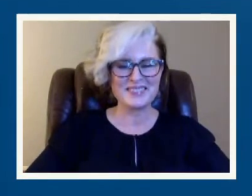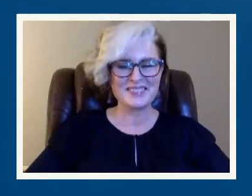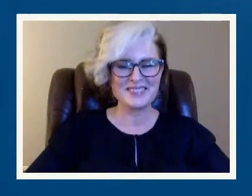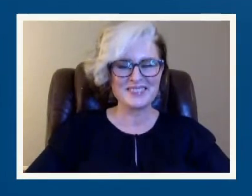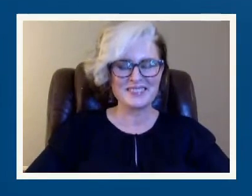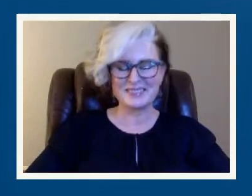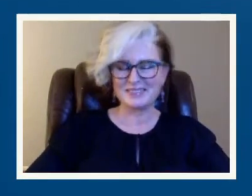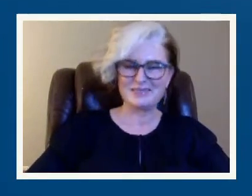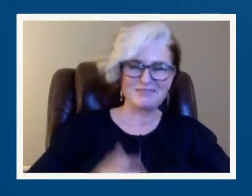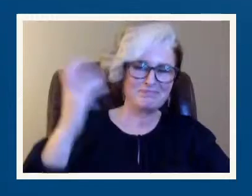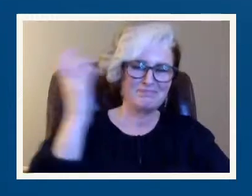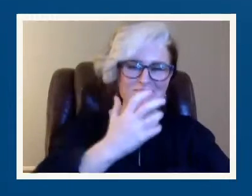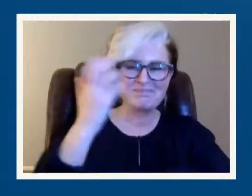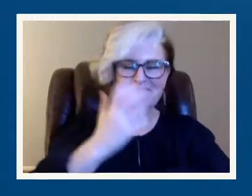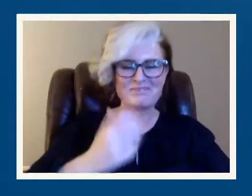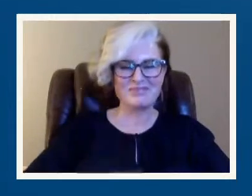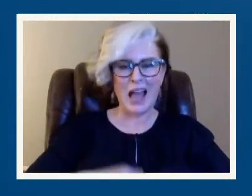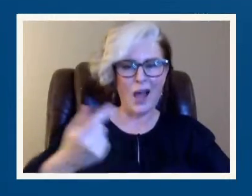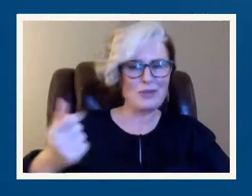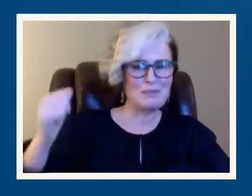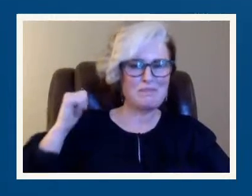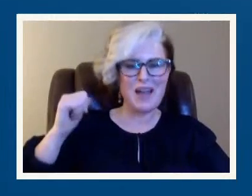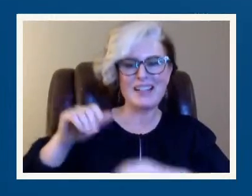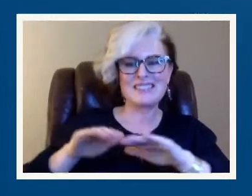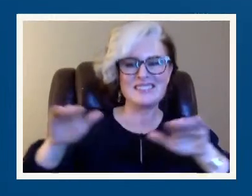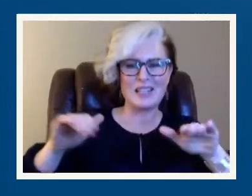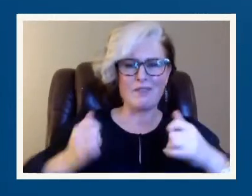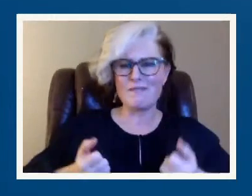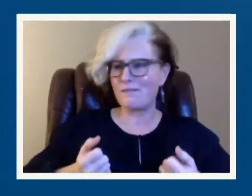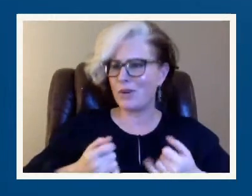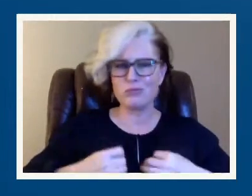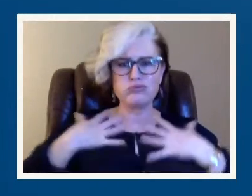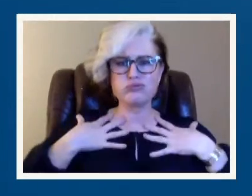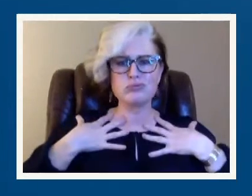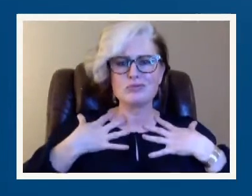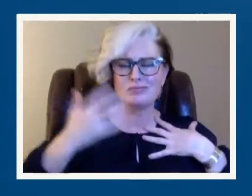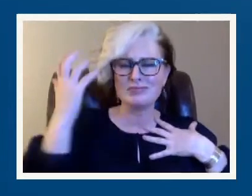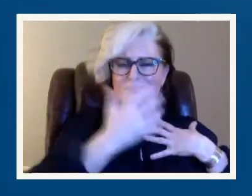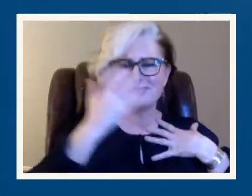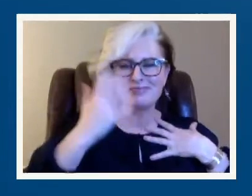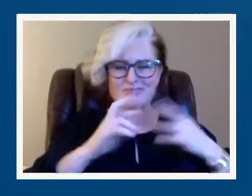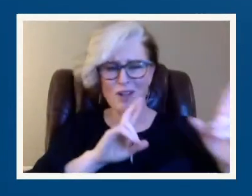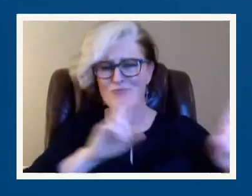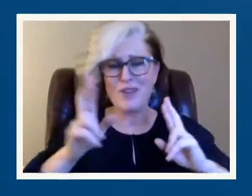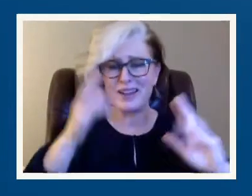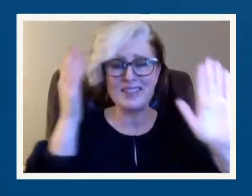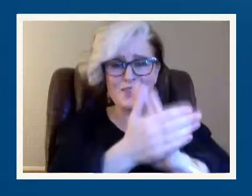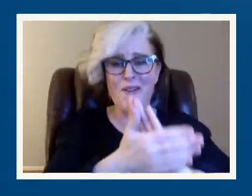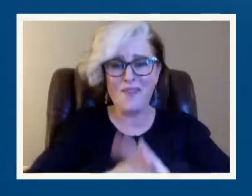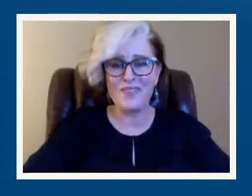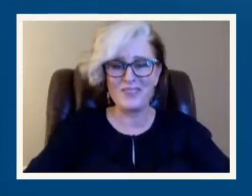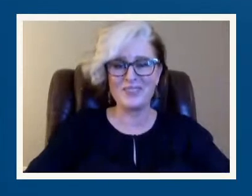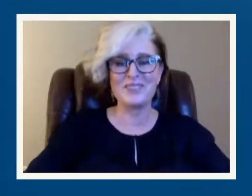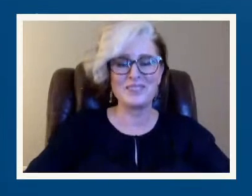Man, I was backstage. I was getting fired up. I'm ready to go.